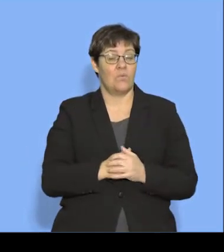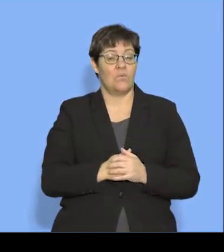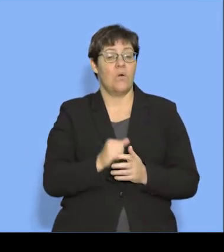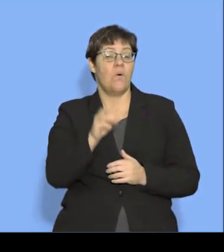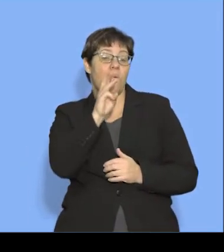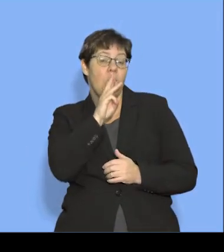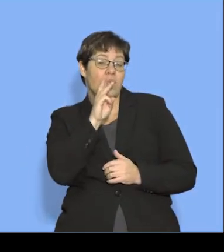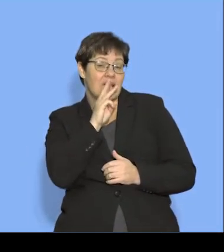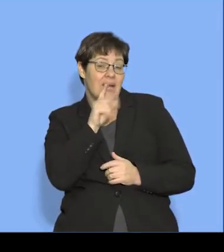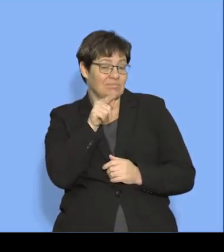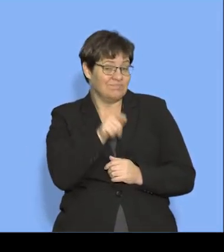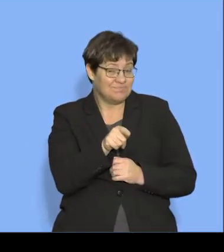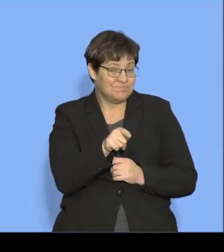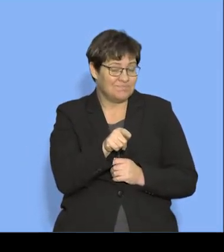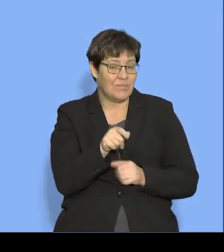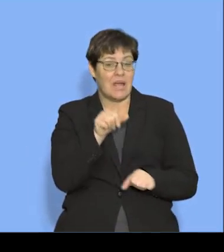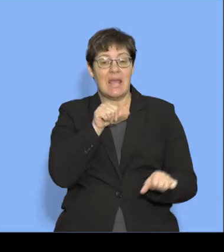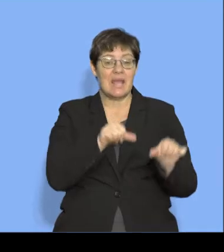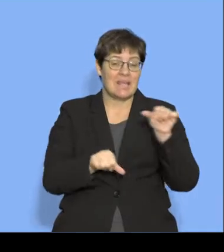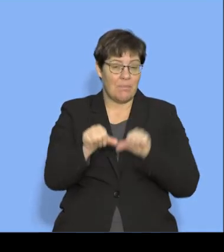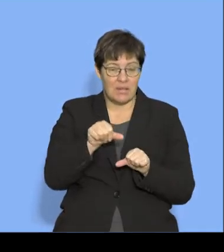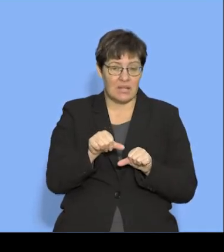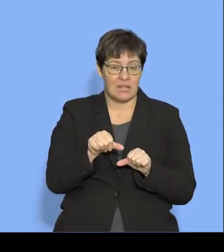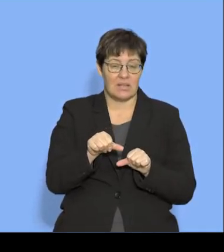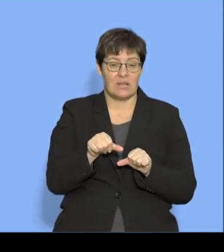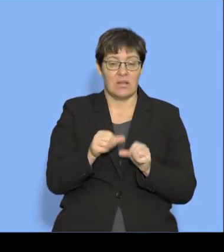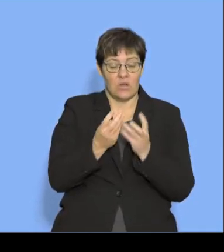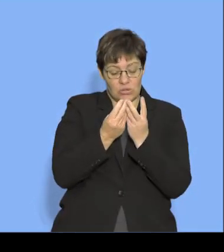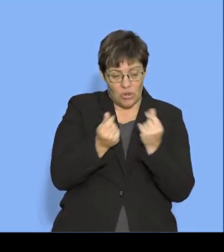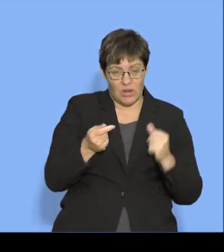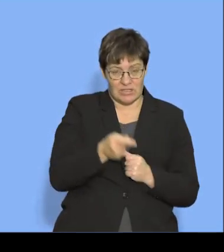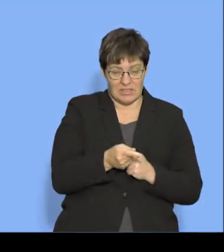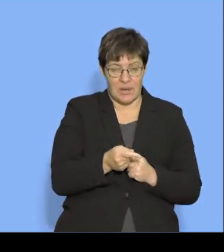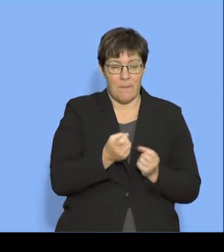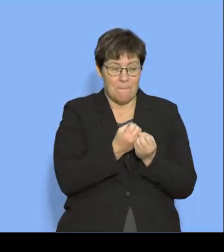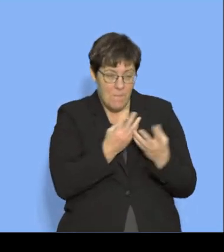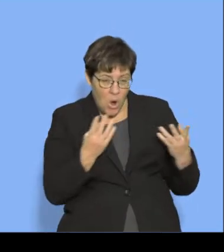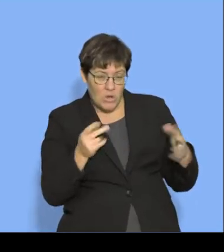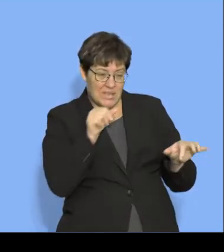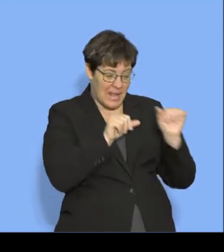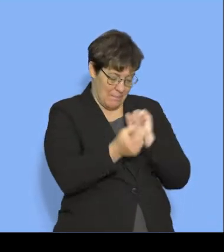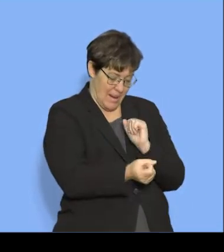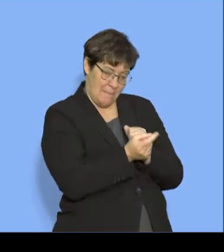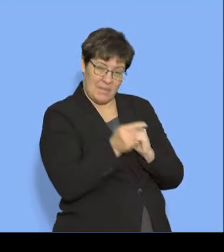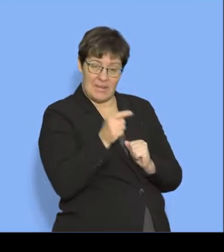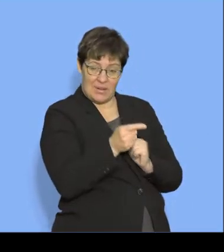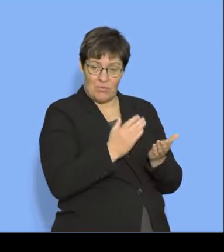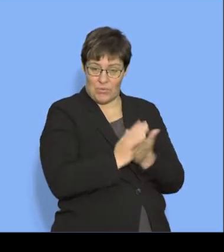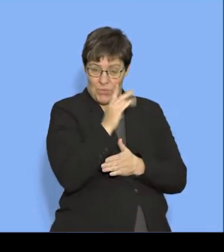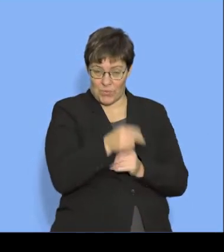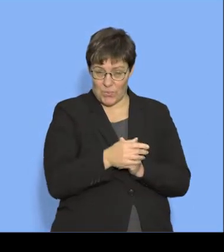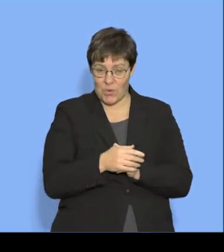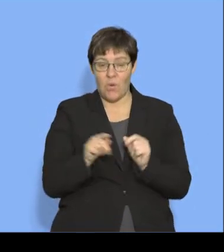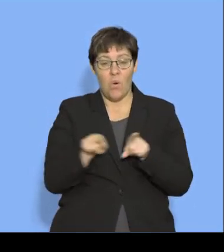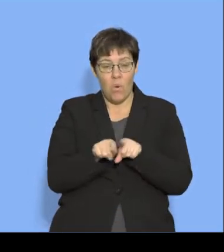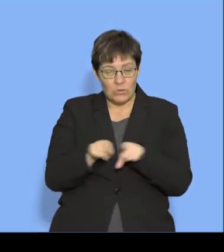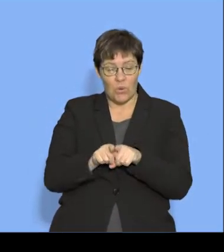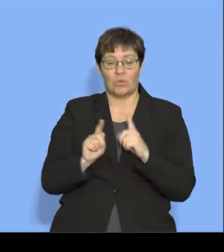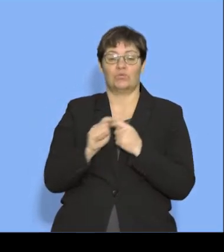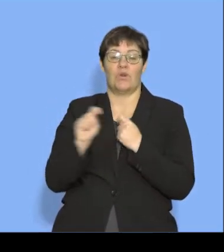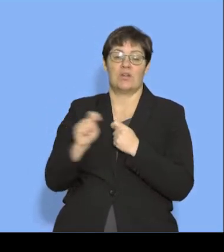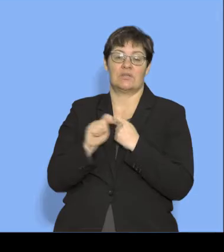for water to be a chemical solution in which most of the chemical reactions happen. It also forms